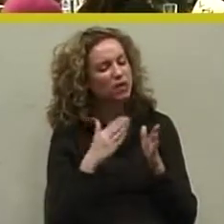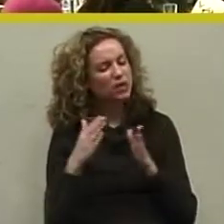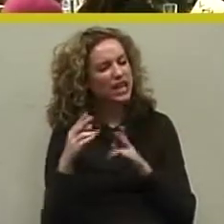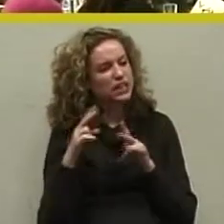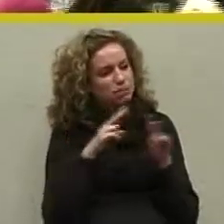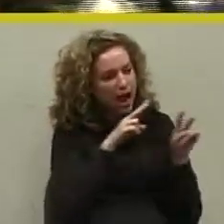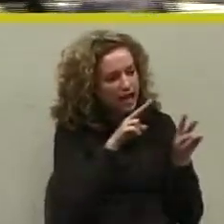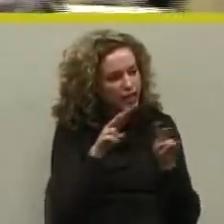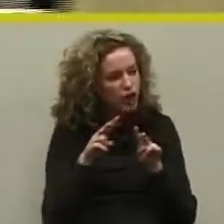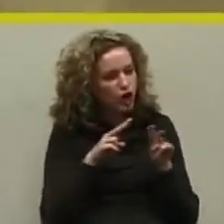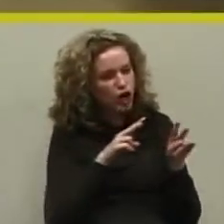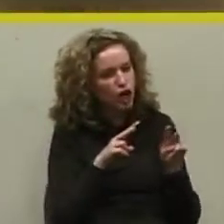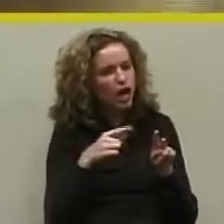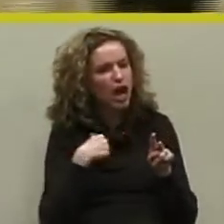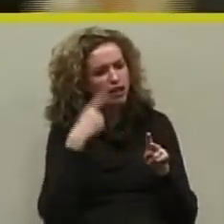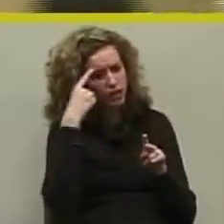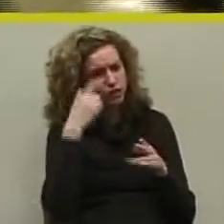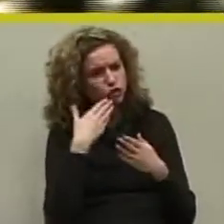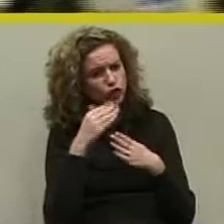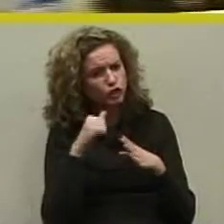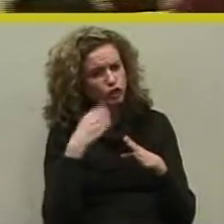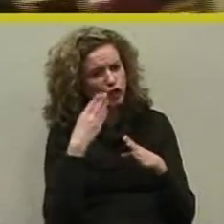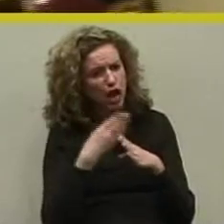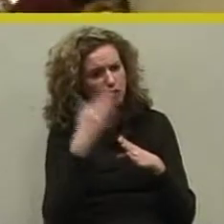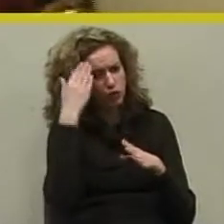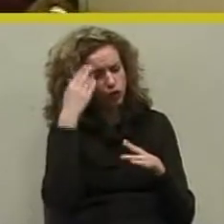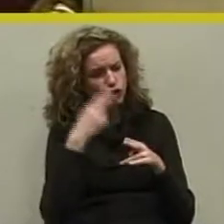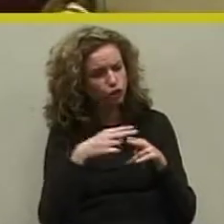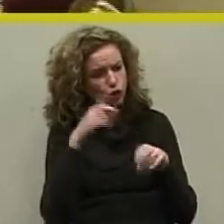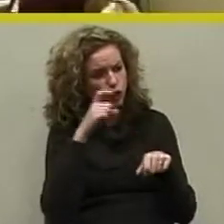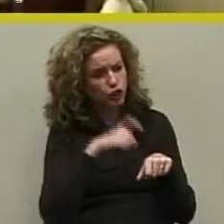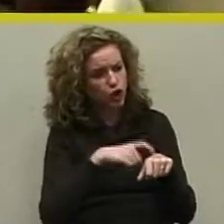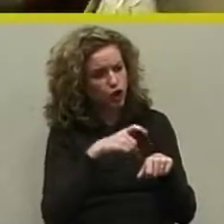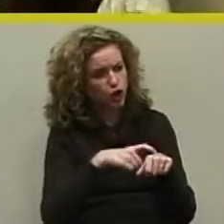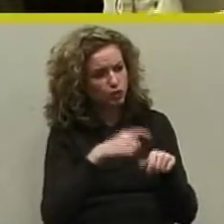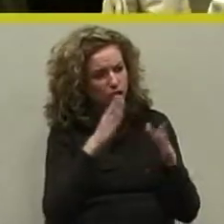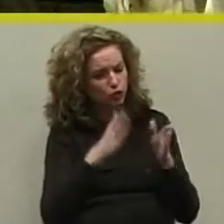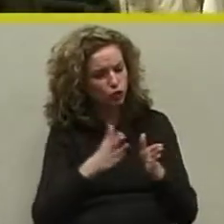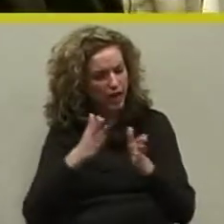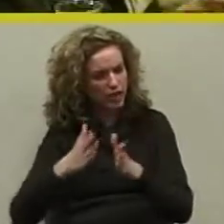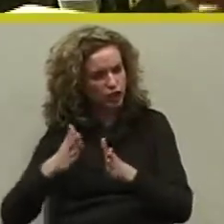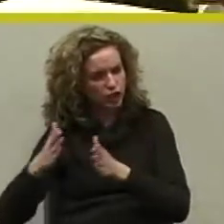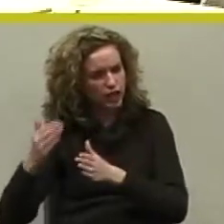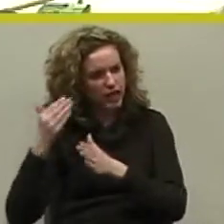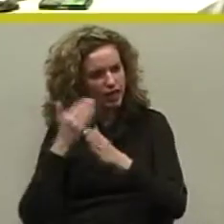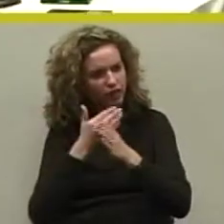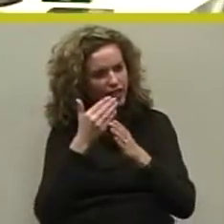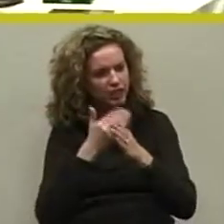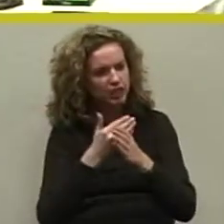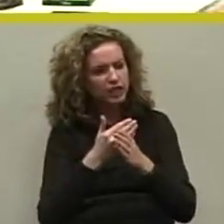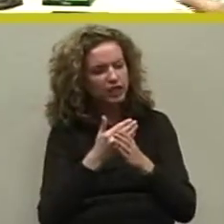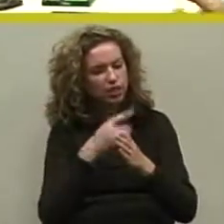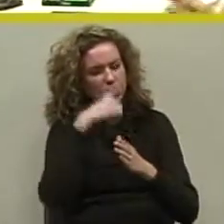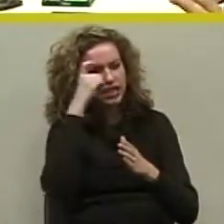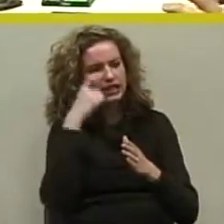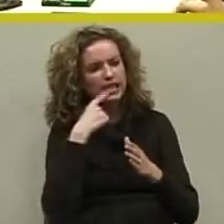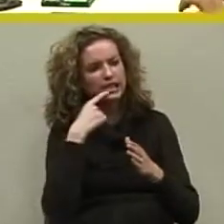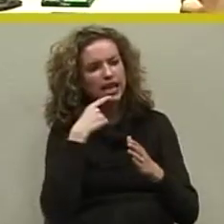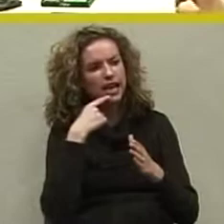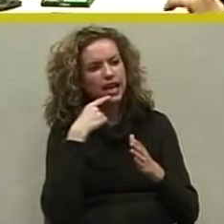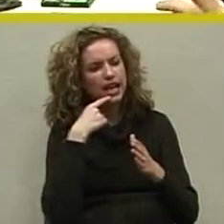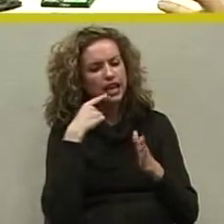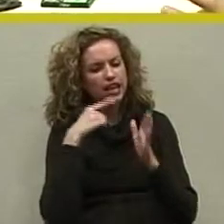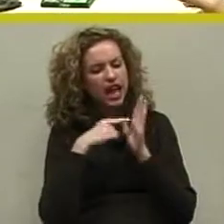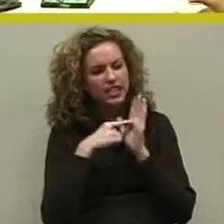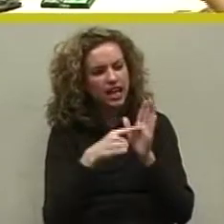Yeah. They did a really good job in the short-term strategies or interventions. They talked about, they identified